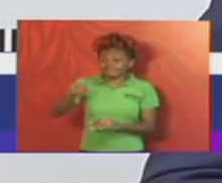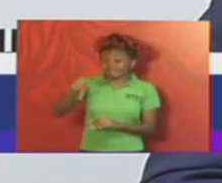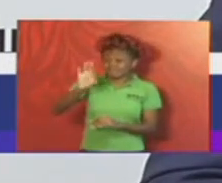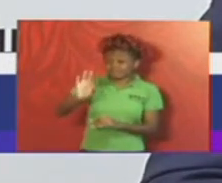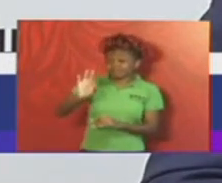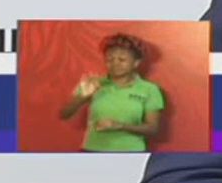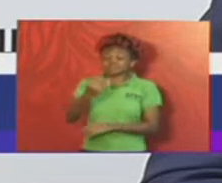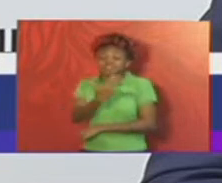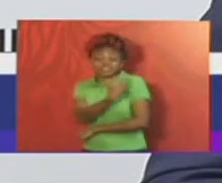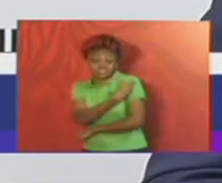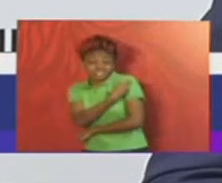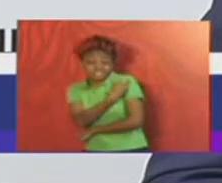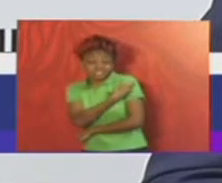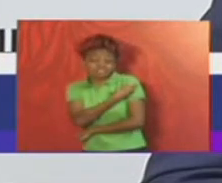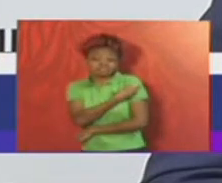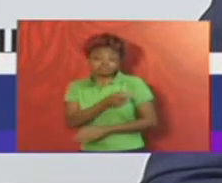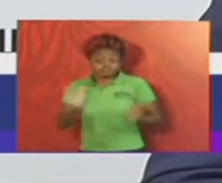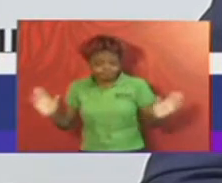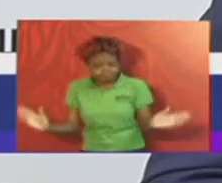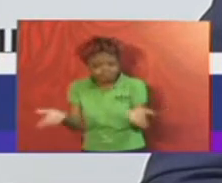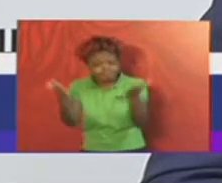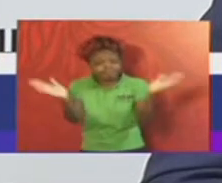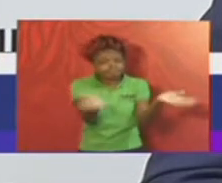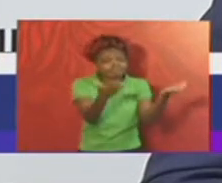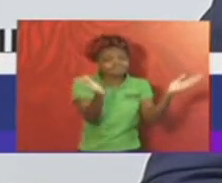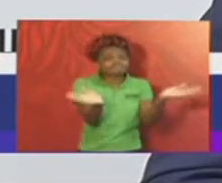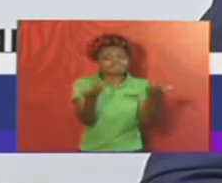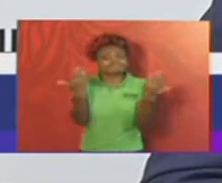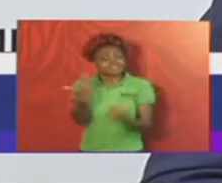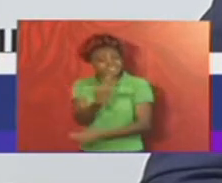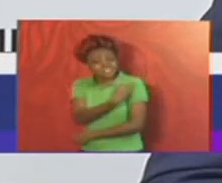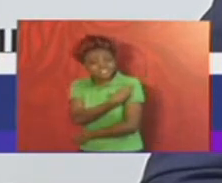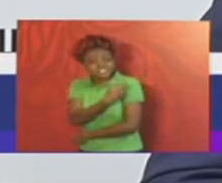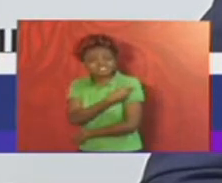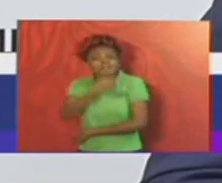I have given the country an